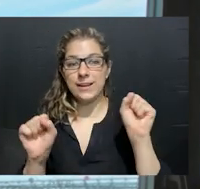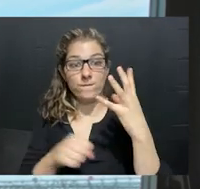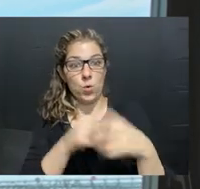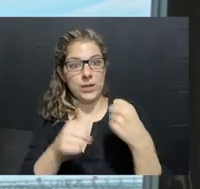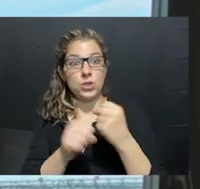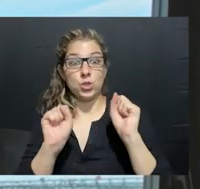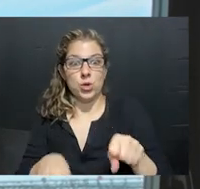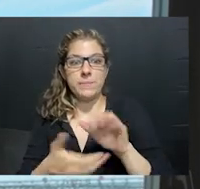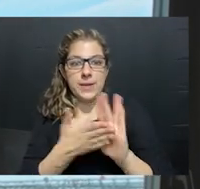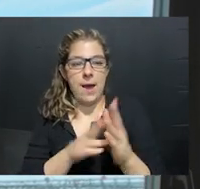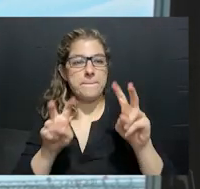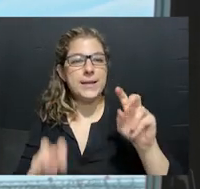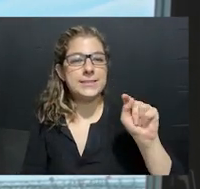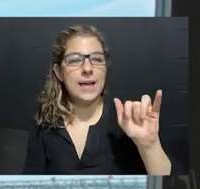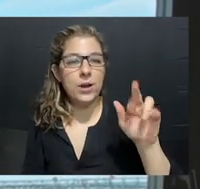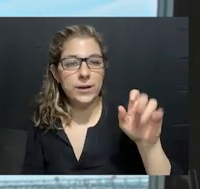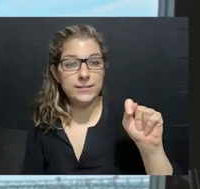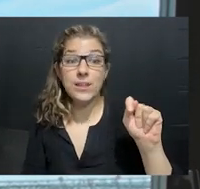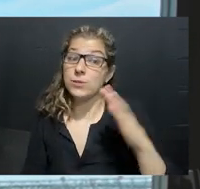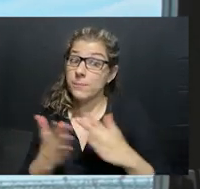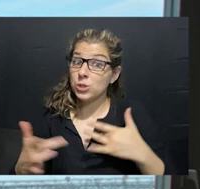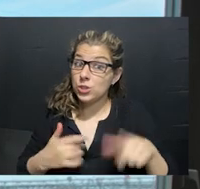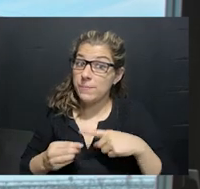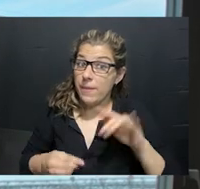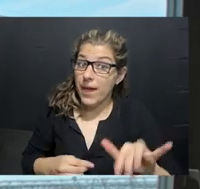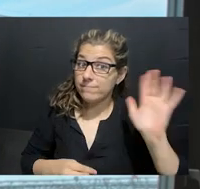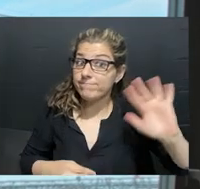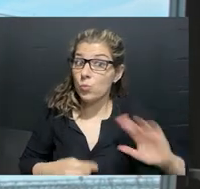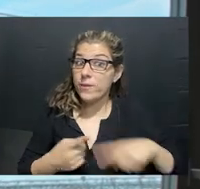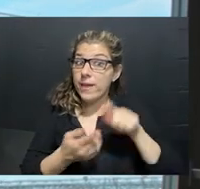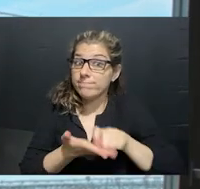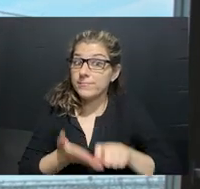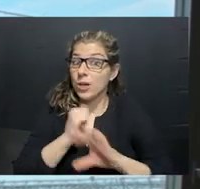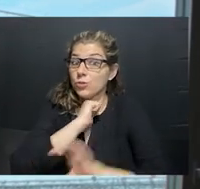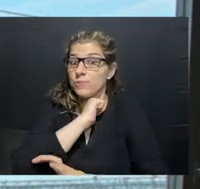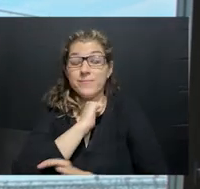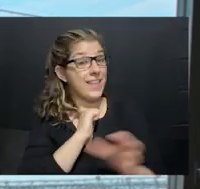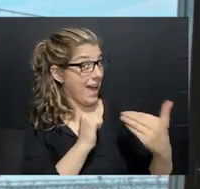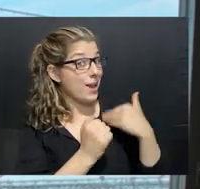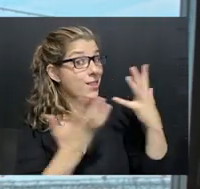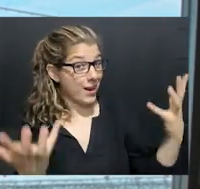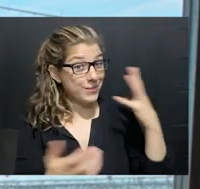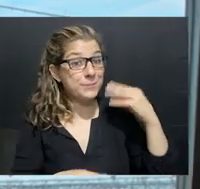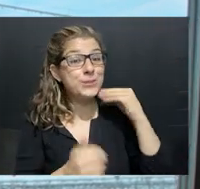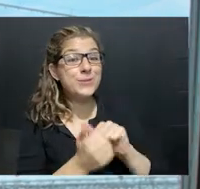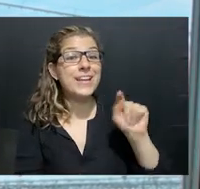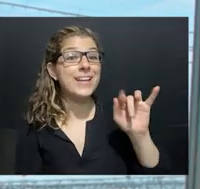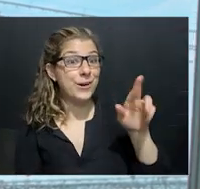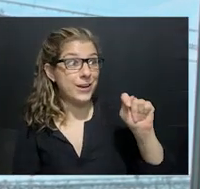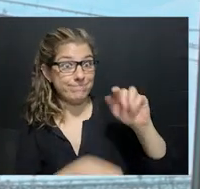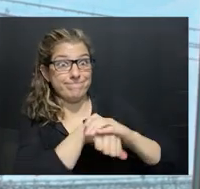grow into a tyrant. Very interesting. They had a lot of experience with that. They had a lot of experience with